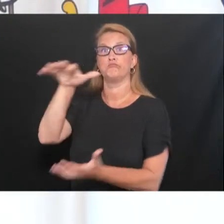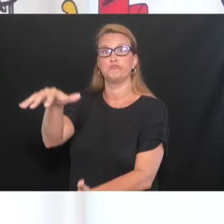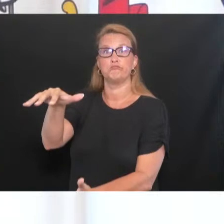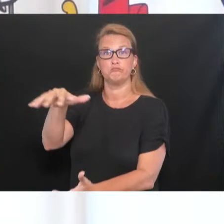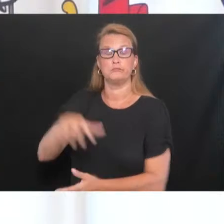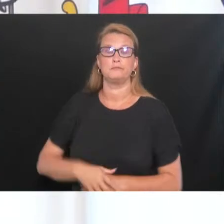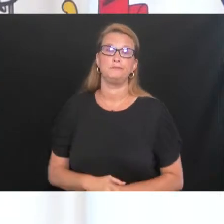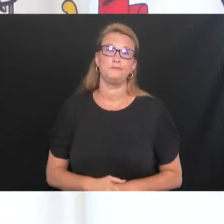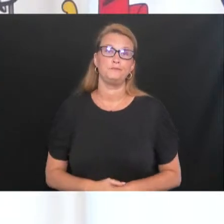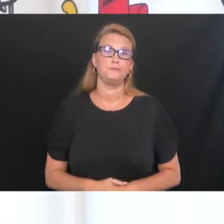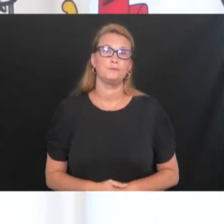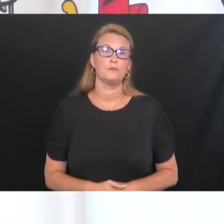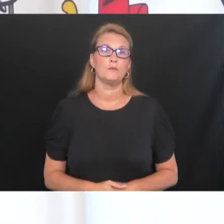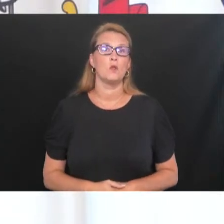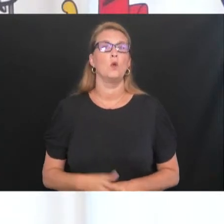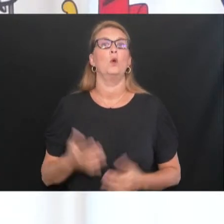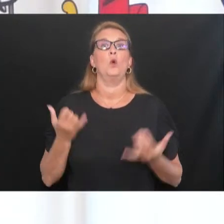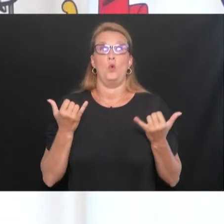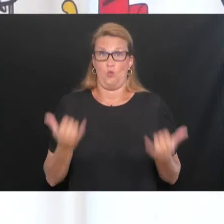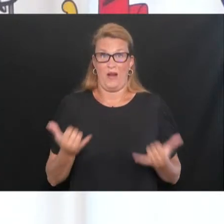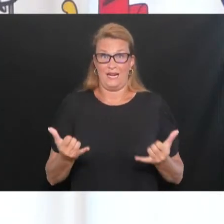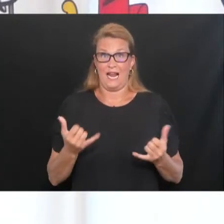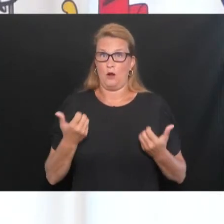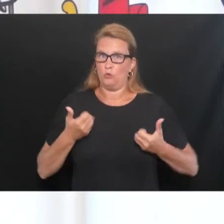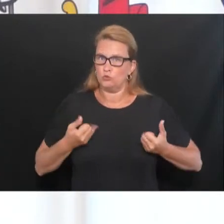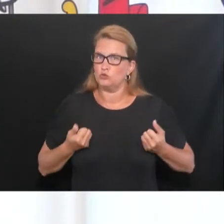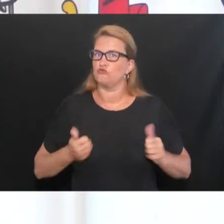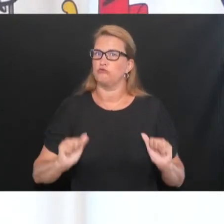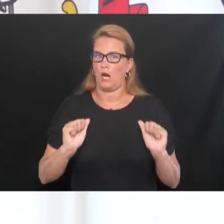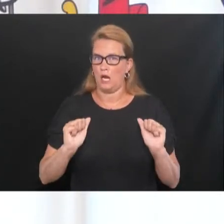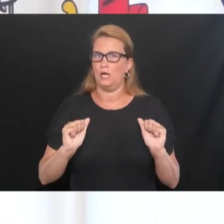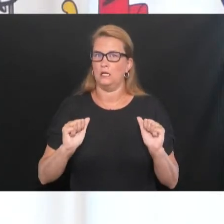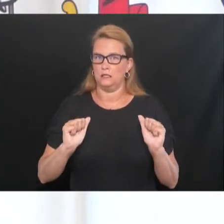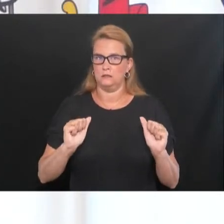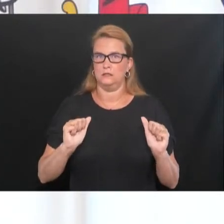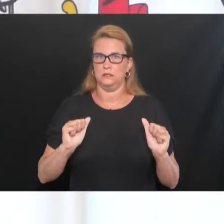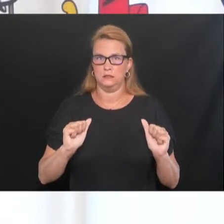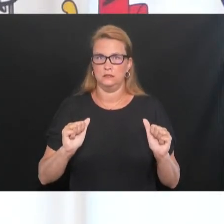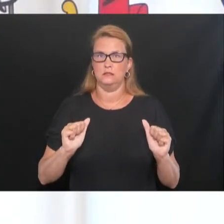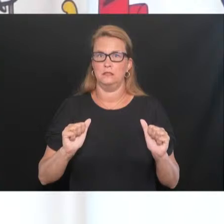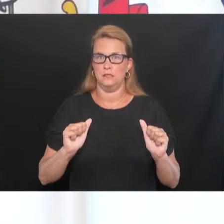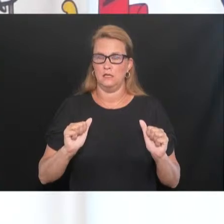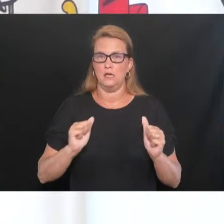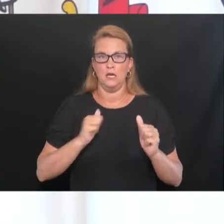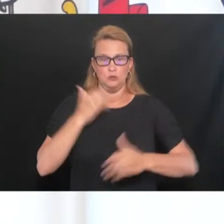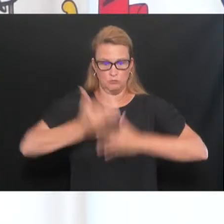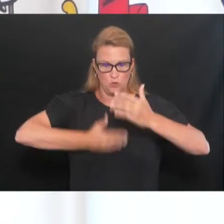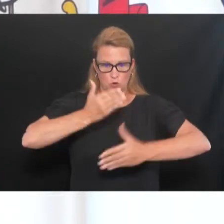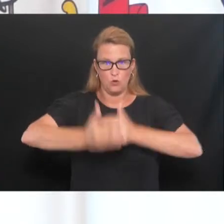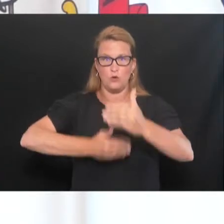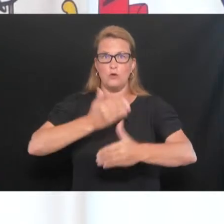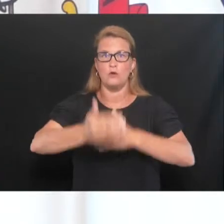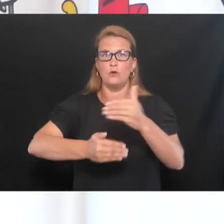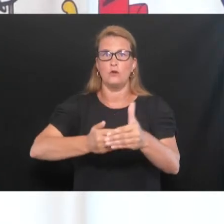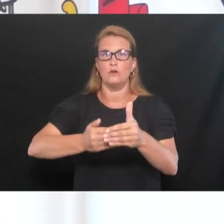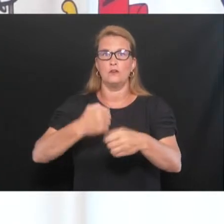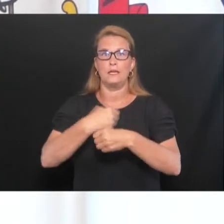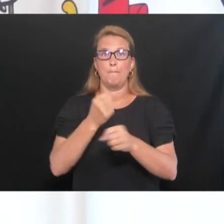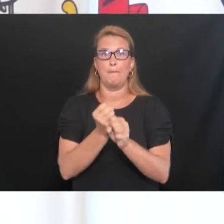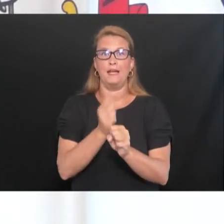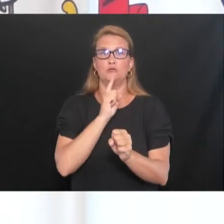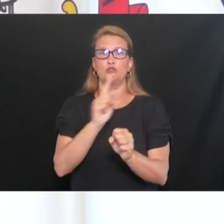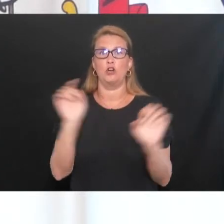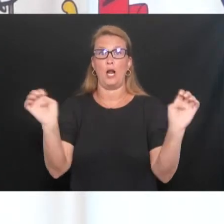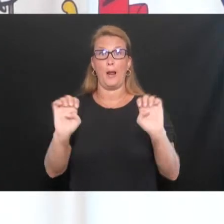basically, we are moving proactively, from the standpoint of a foundational emergency planning